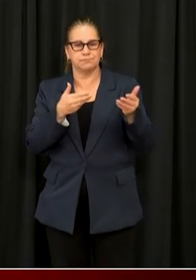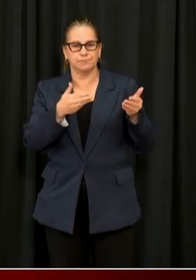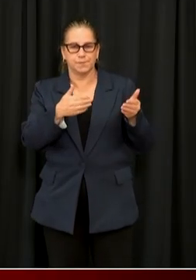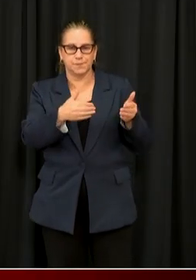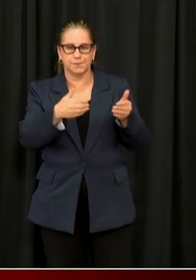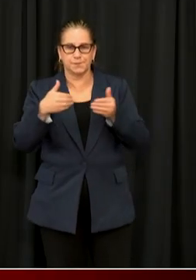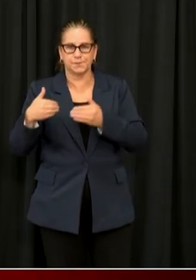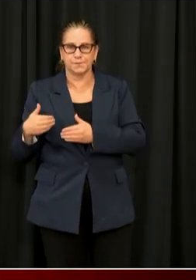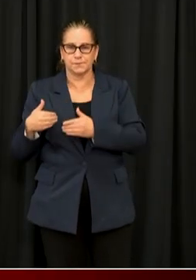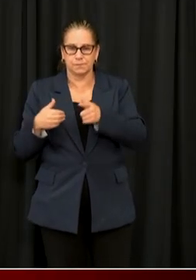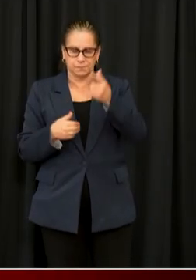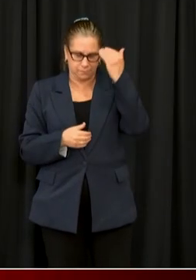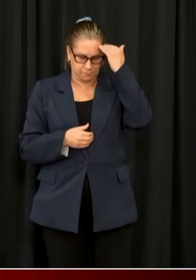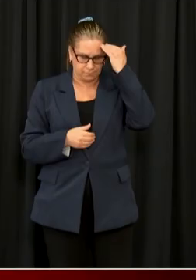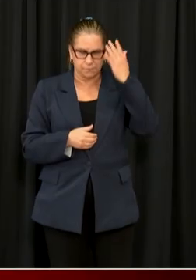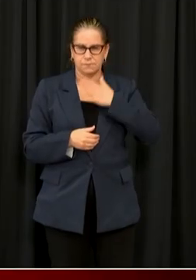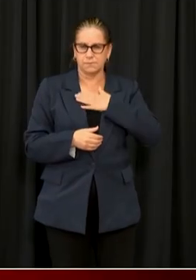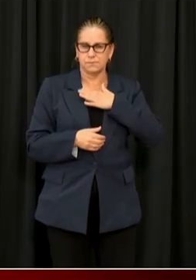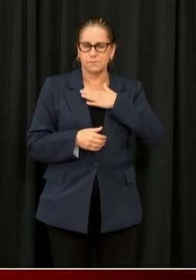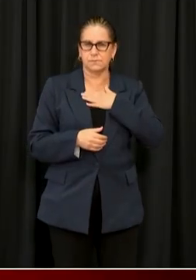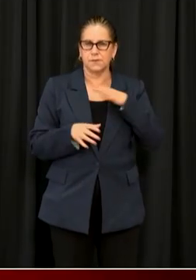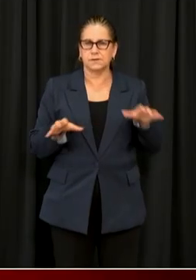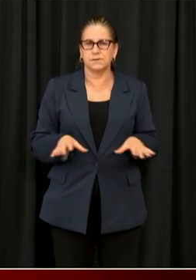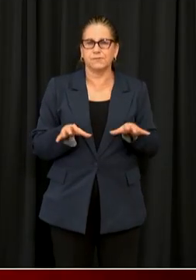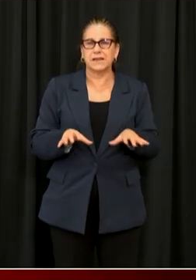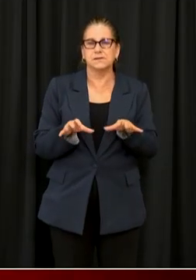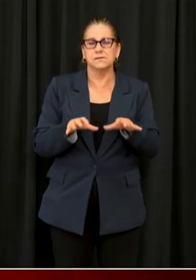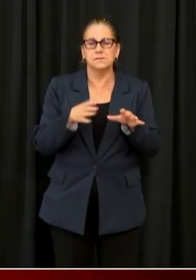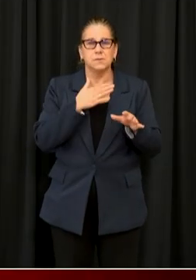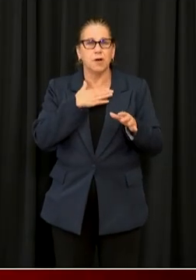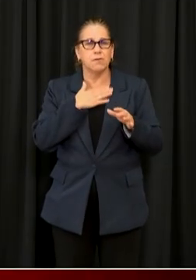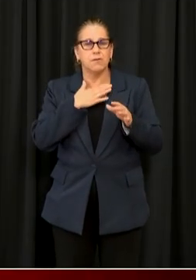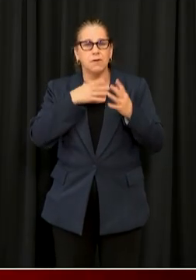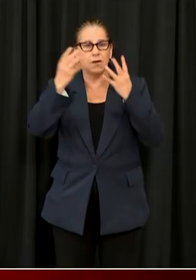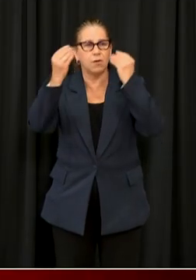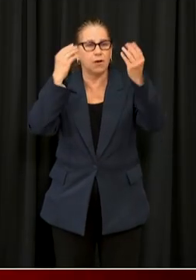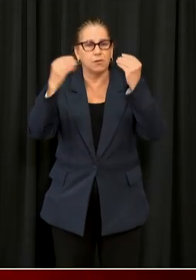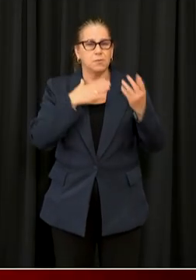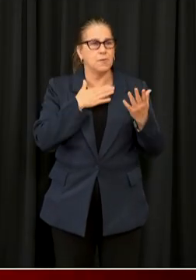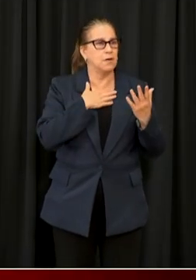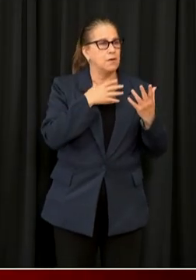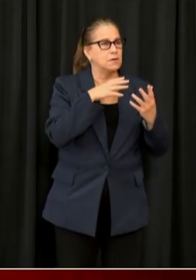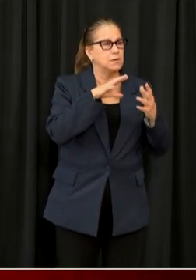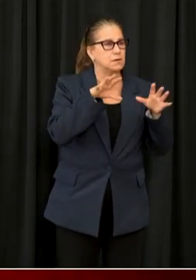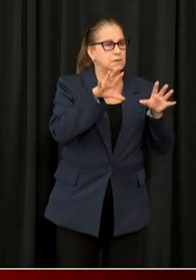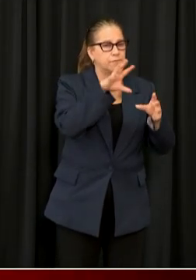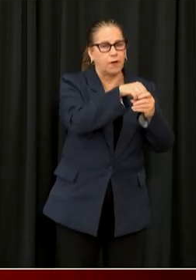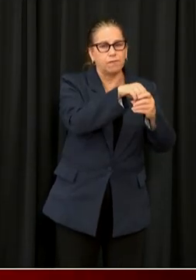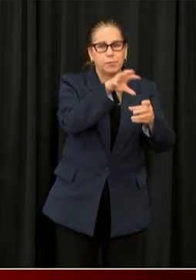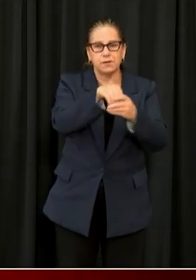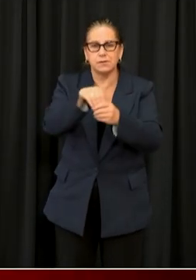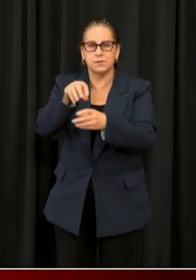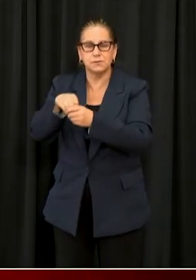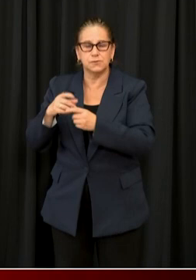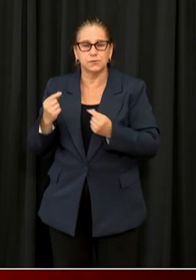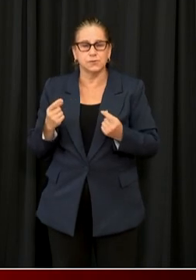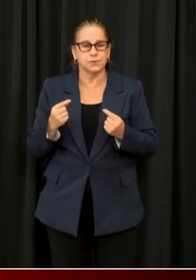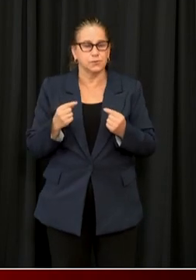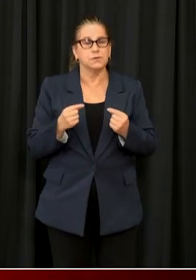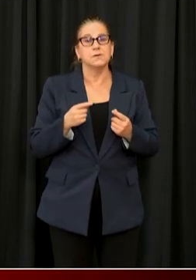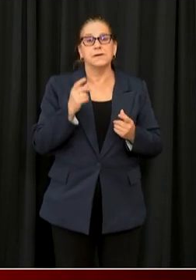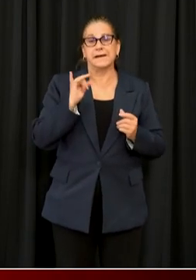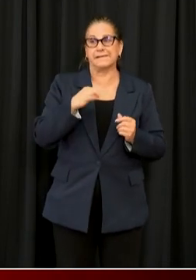of activity. We recommend for those folks as well that seeking testing would be wise, but it